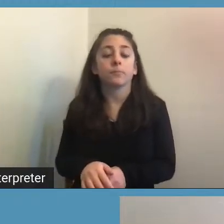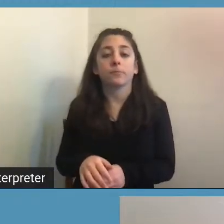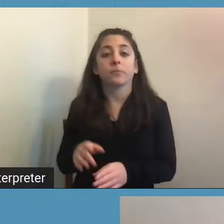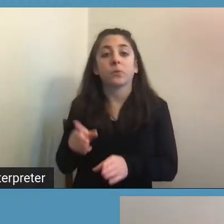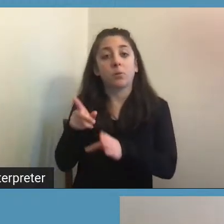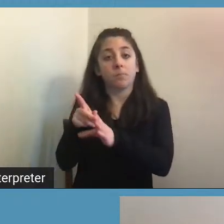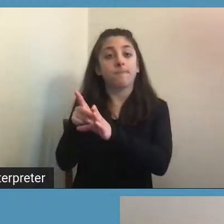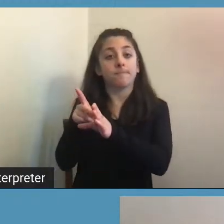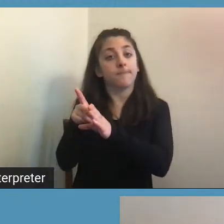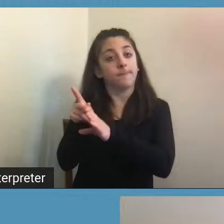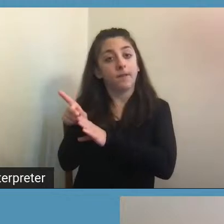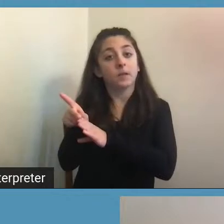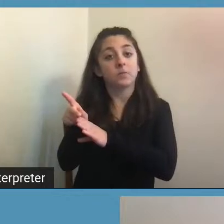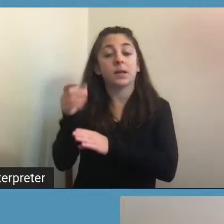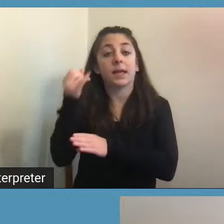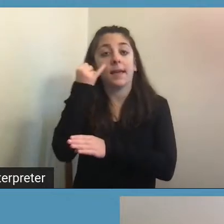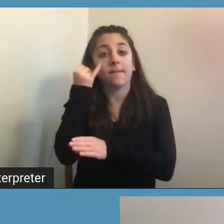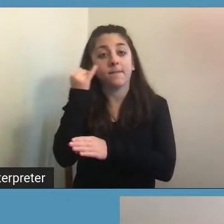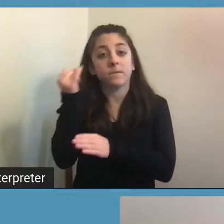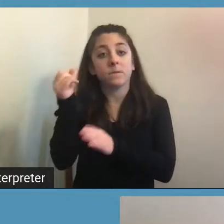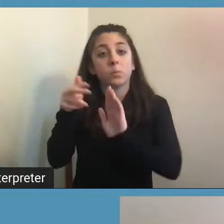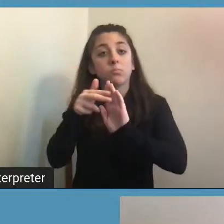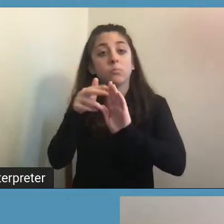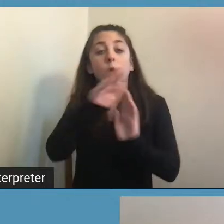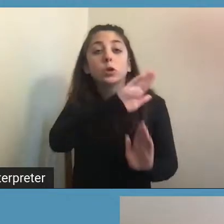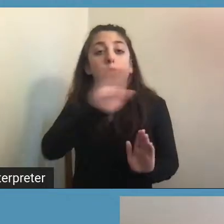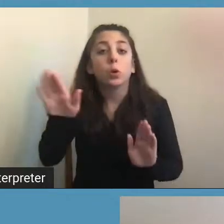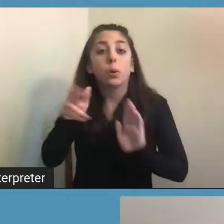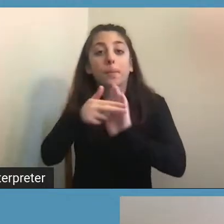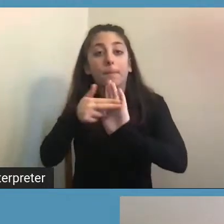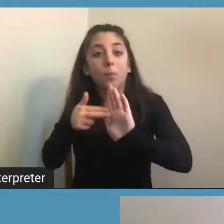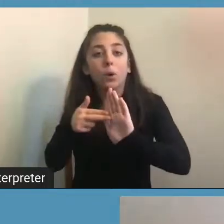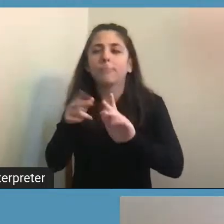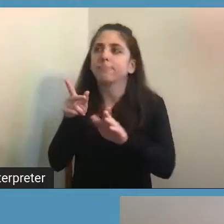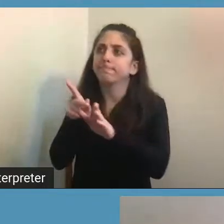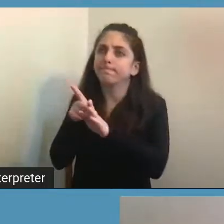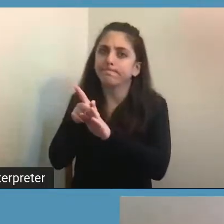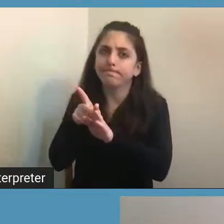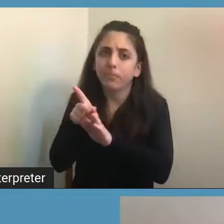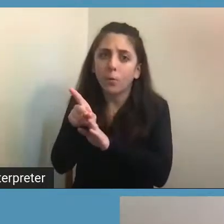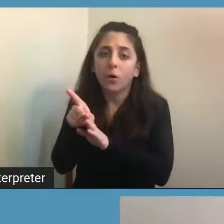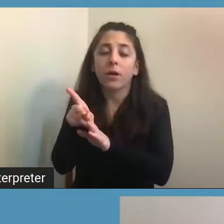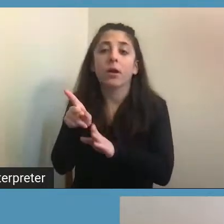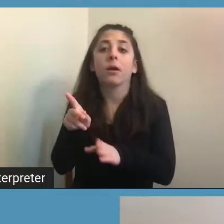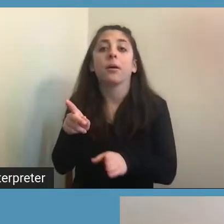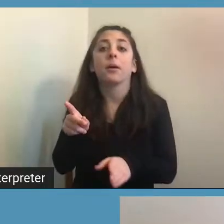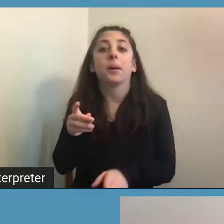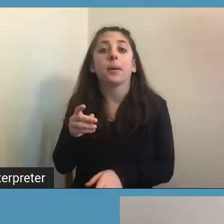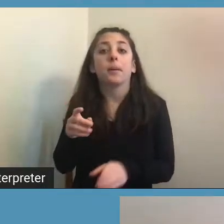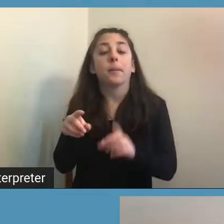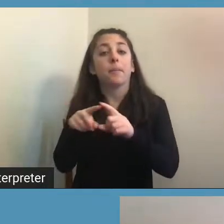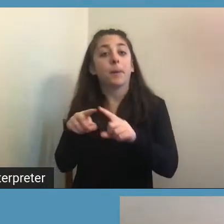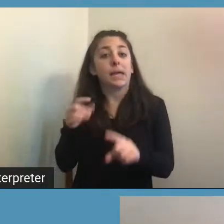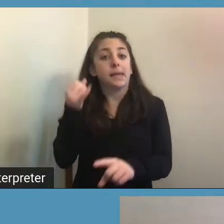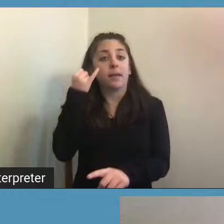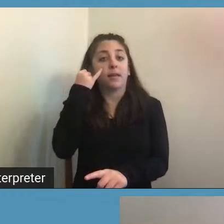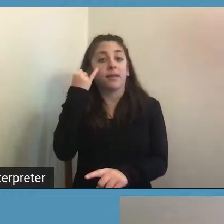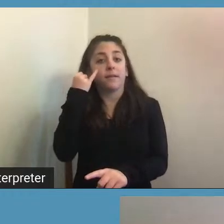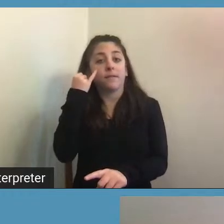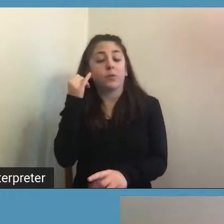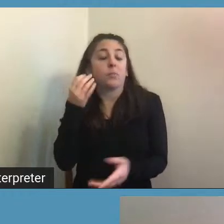brand voice is very professional, then I would say stick with that. But if you're more of a